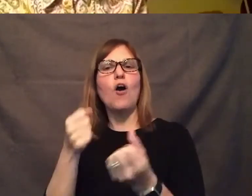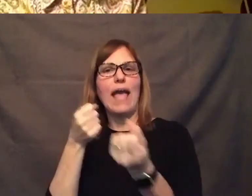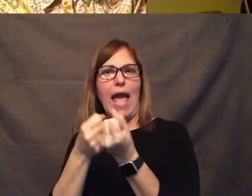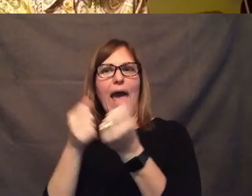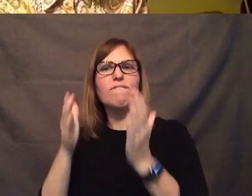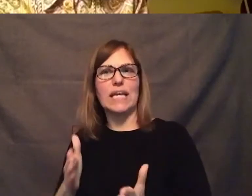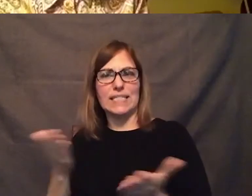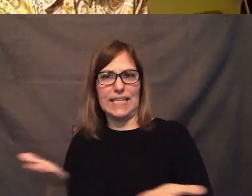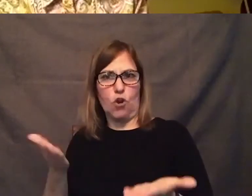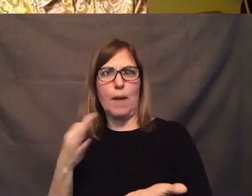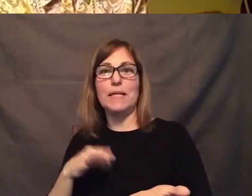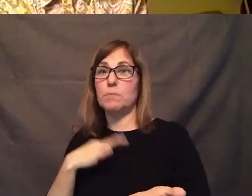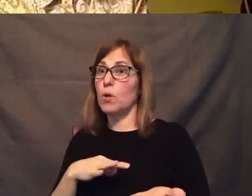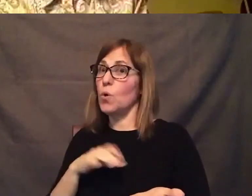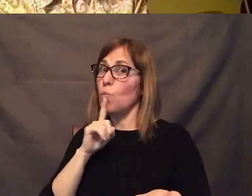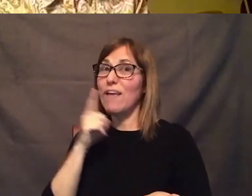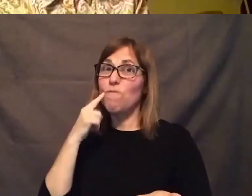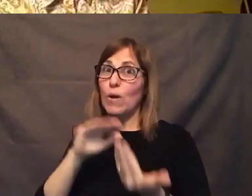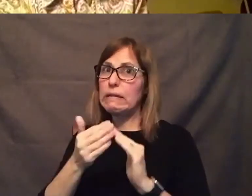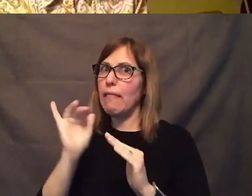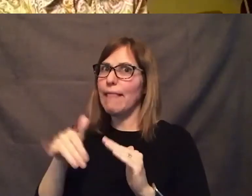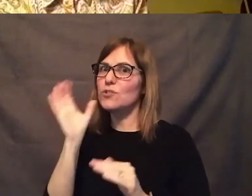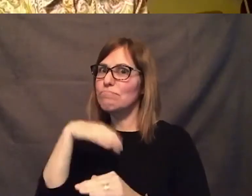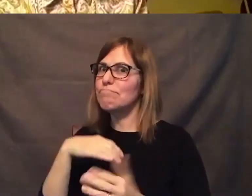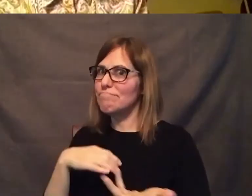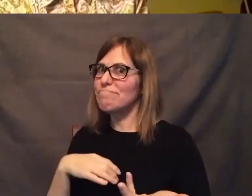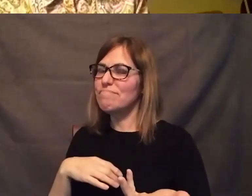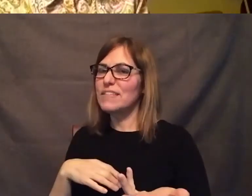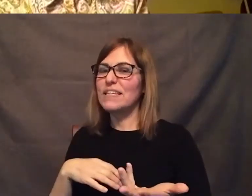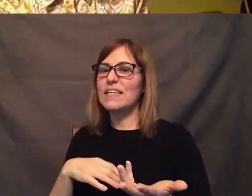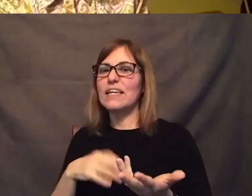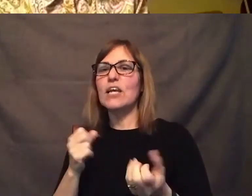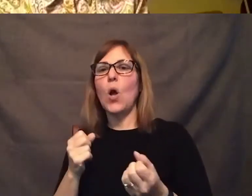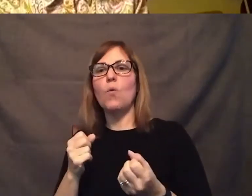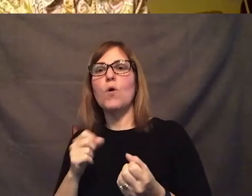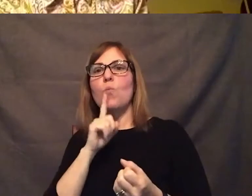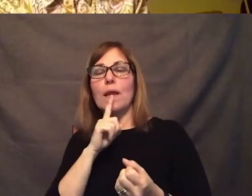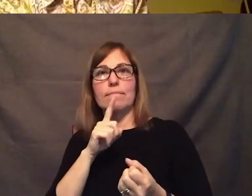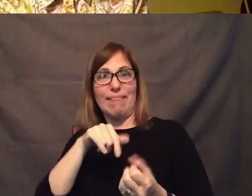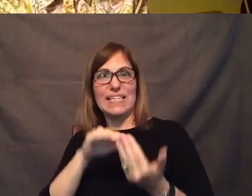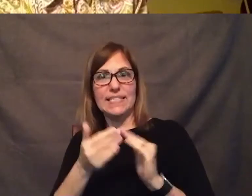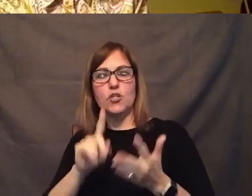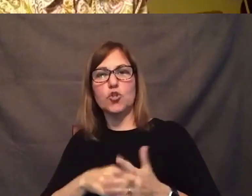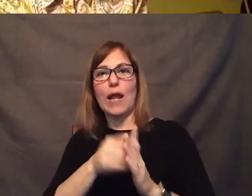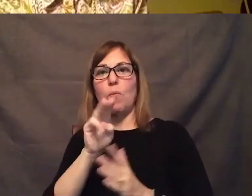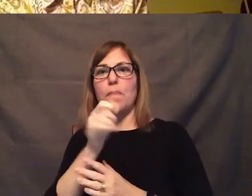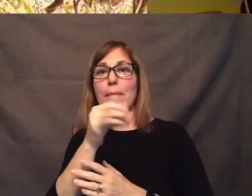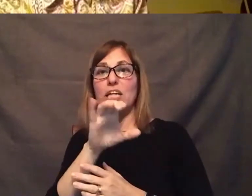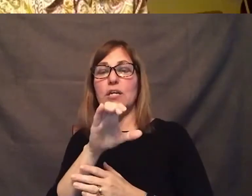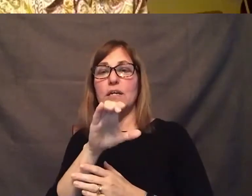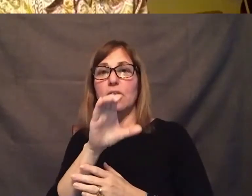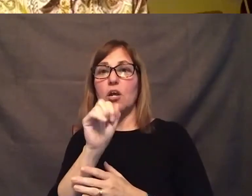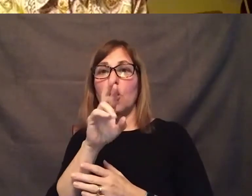kind of unusual for a city. Many of the people who started out with Magic Carpet worked well into the years